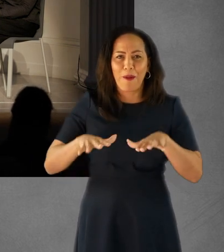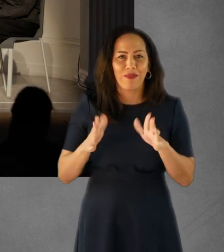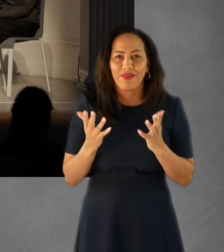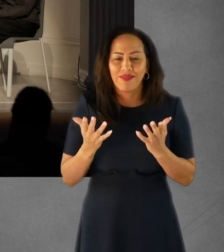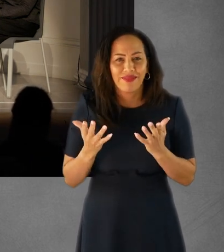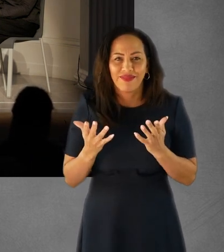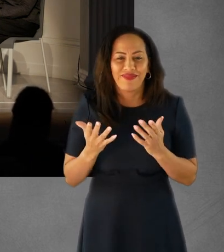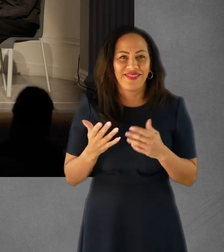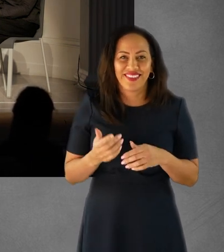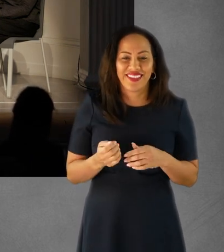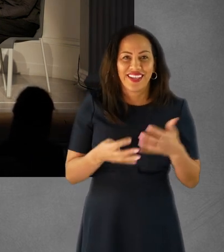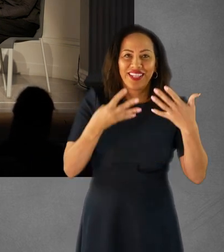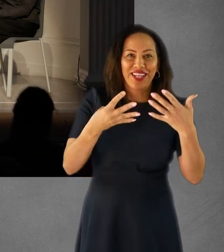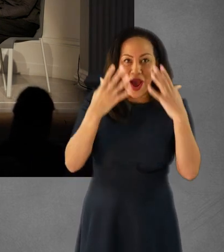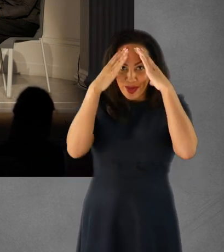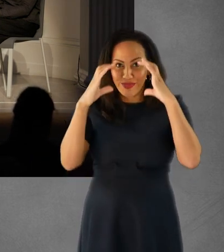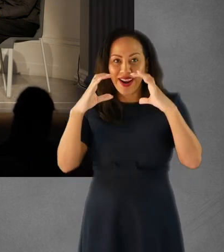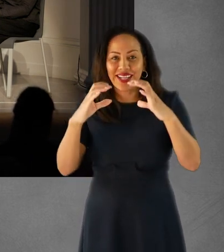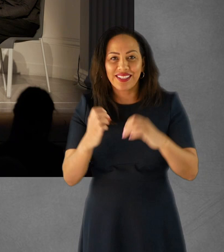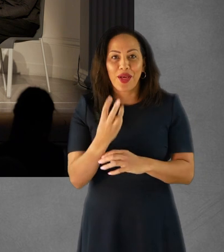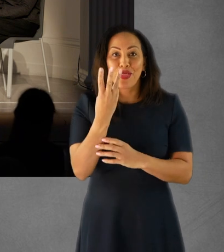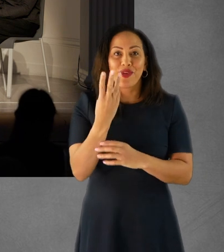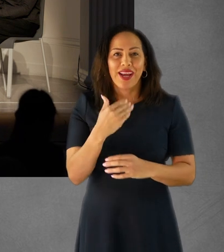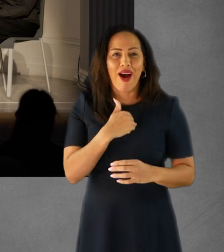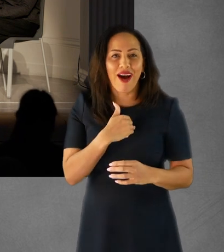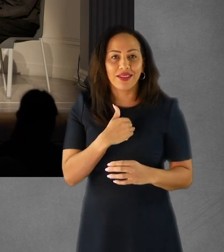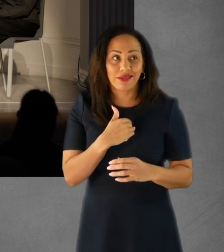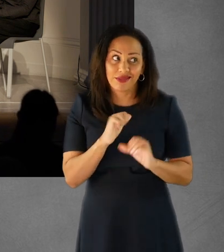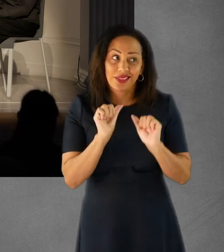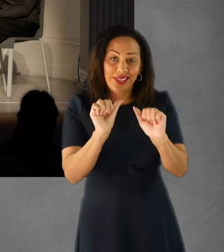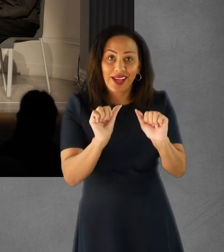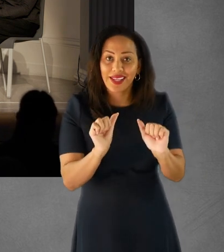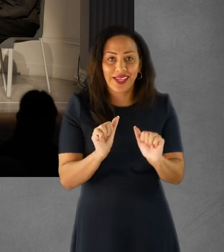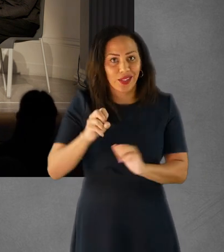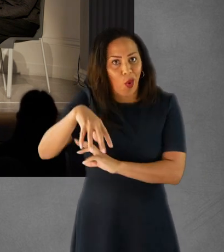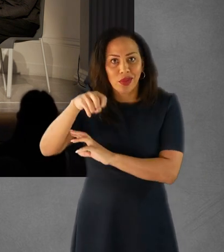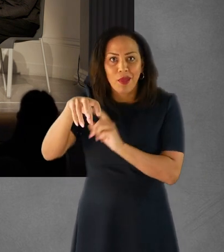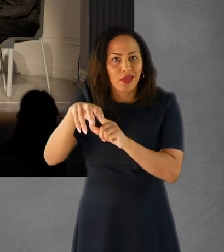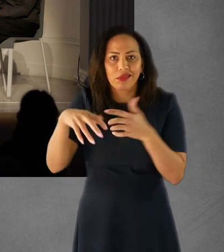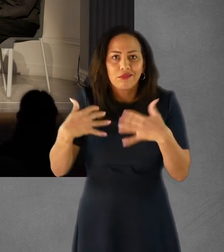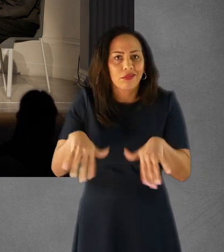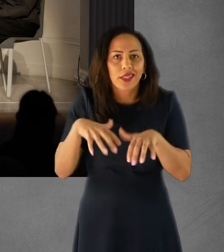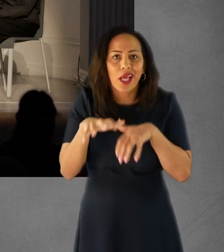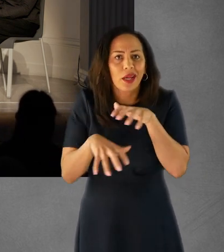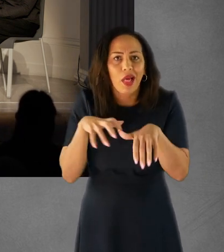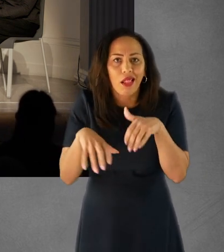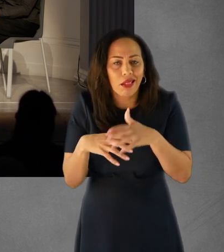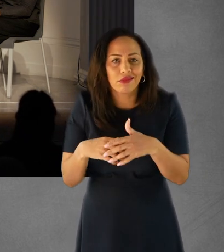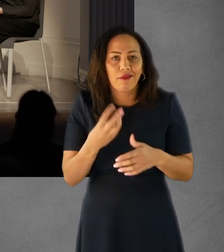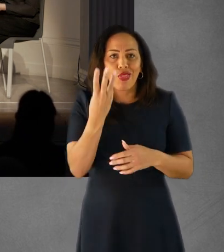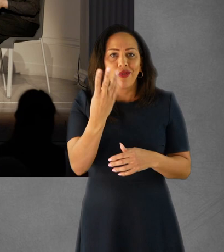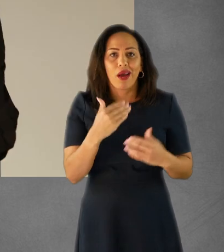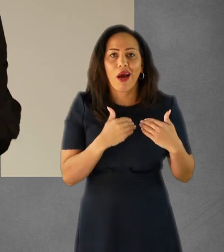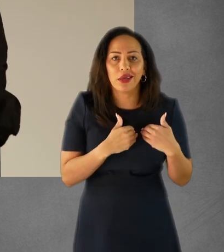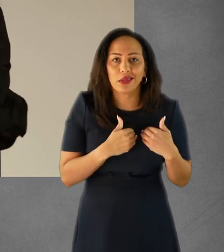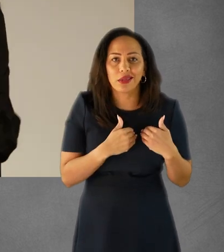nine brains and three hearts and all of them. Exactly. I mean, so the octopus, I mean, it's an incredible animal. It's got three